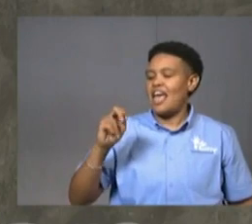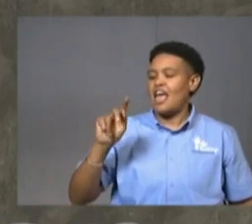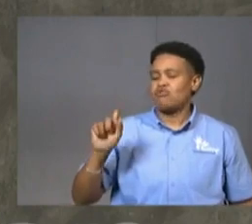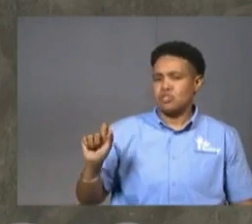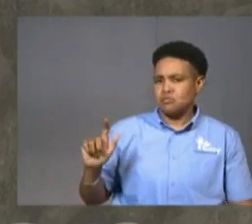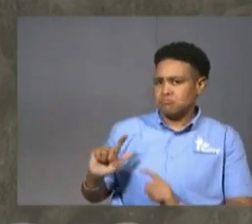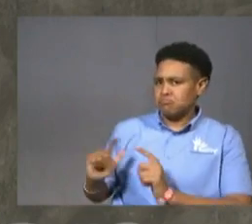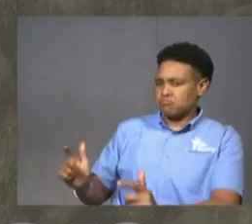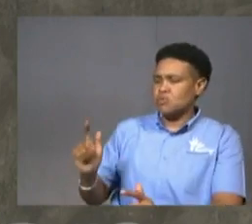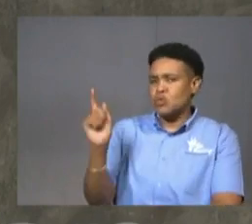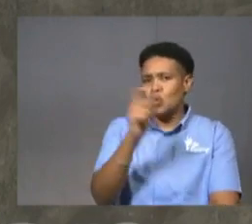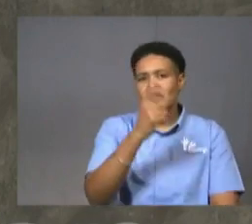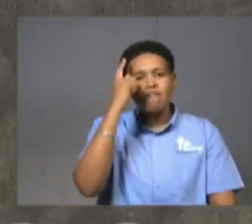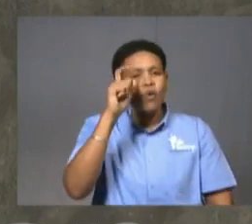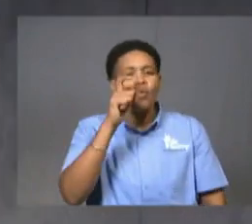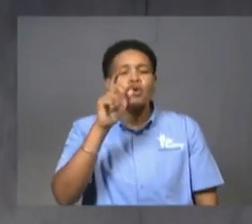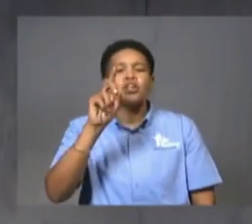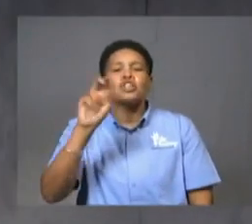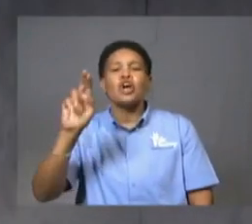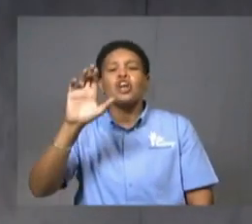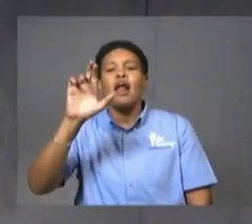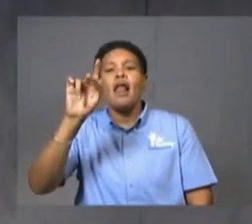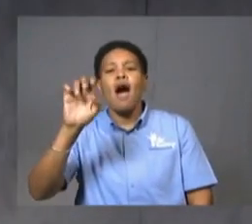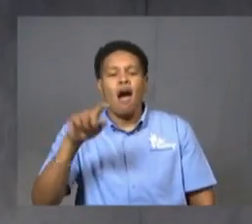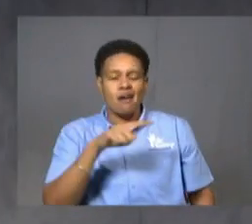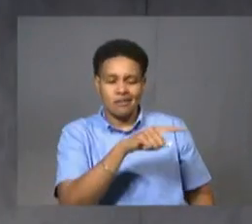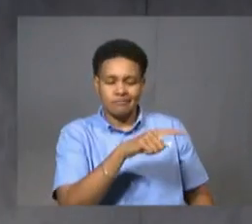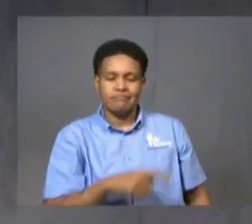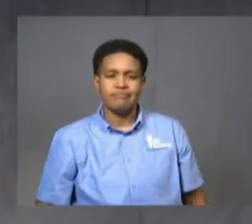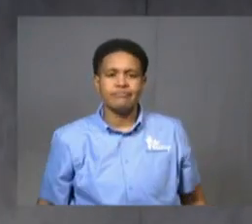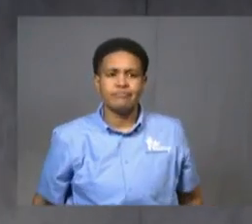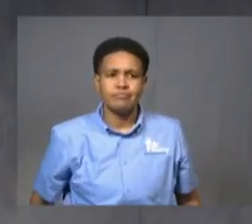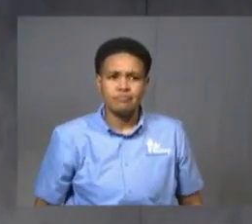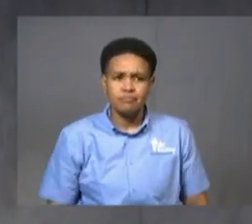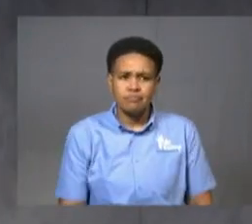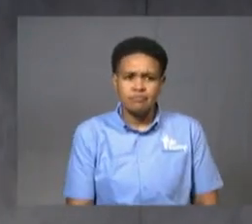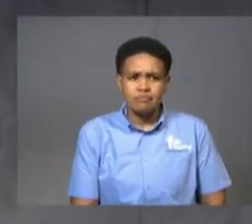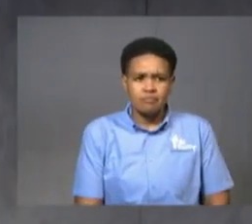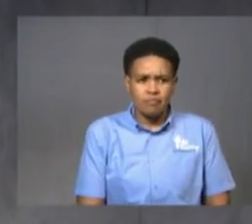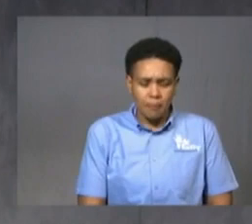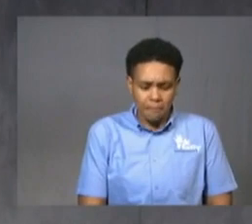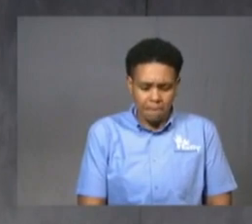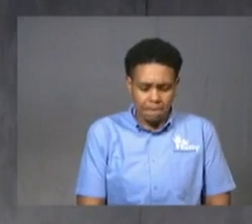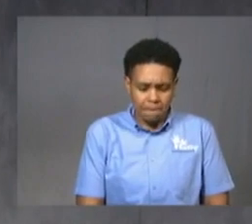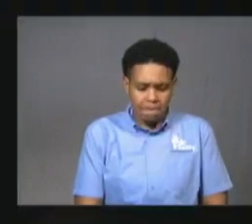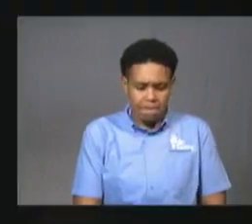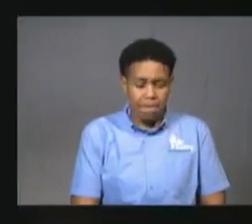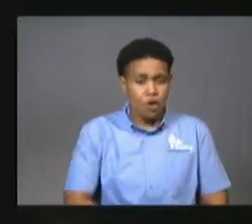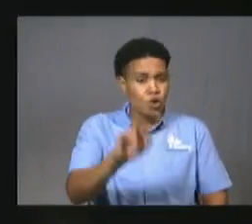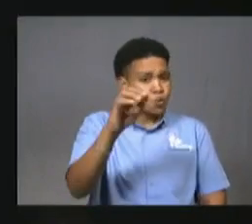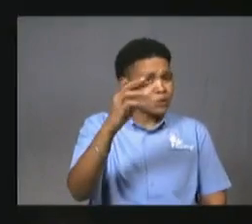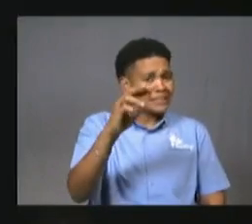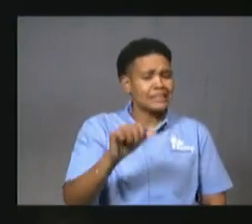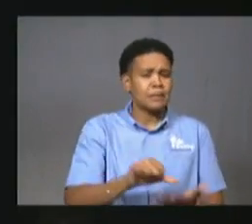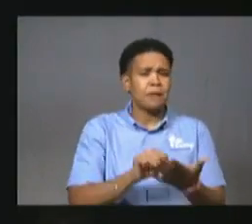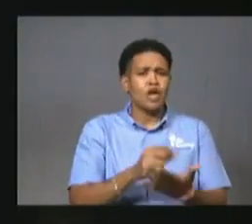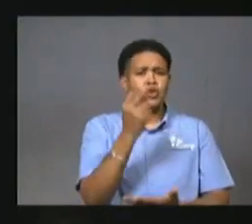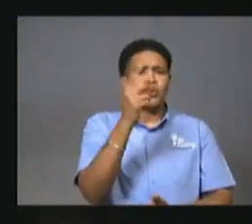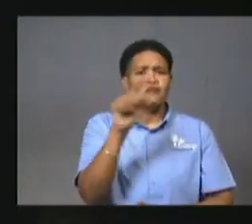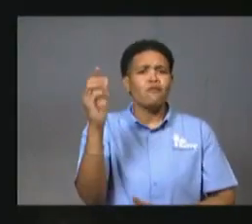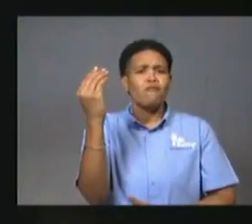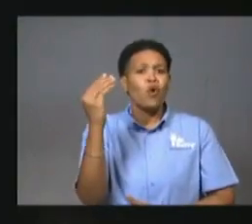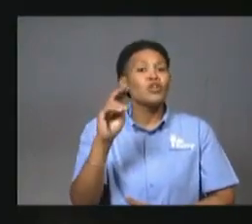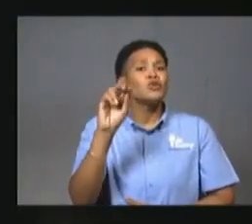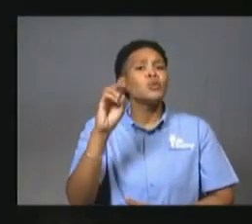a question for Dr. Nigel Clark. Dr. Clark, in your party's 2016 manifesto, pages 12 to 14, the JLP promised